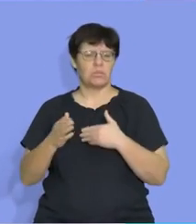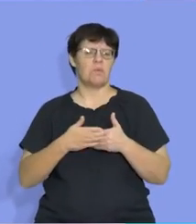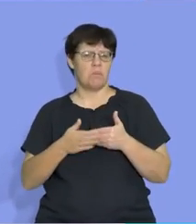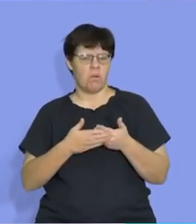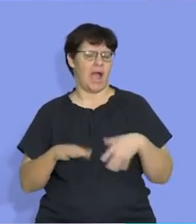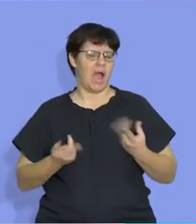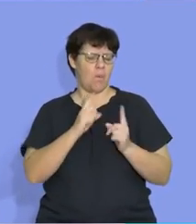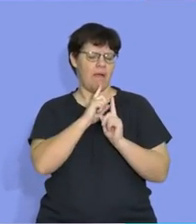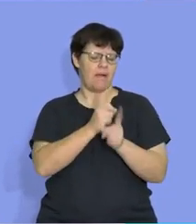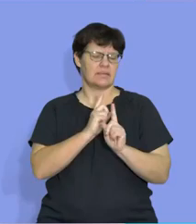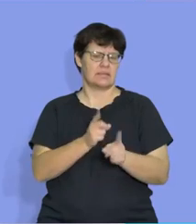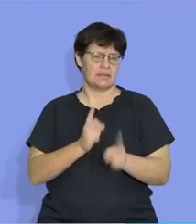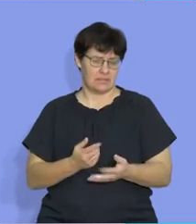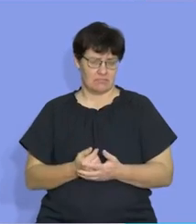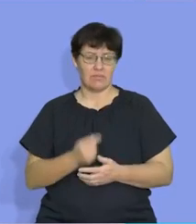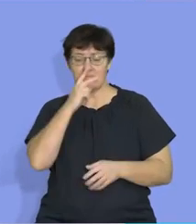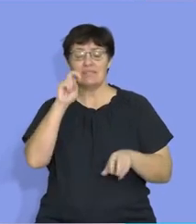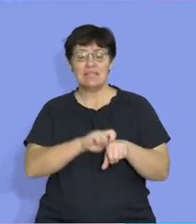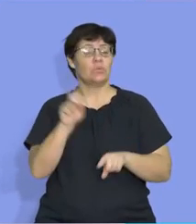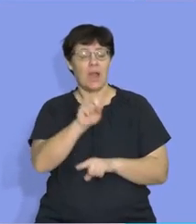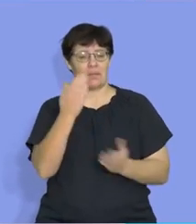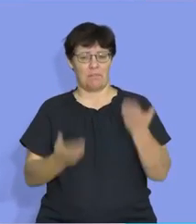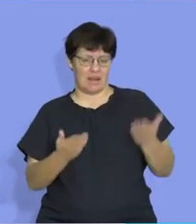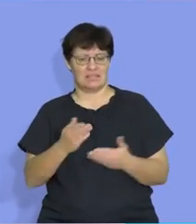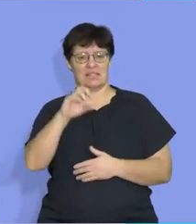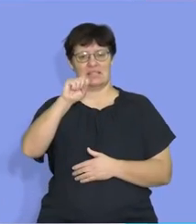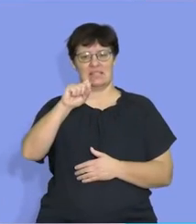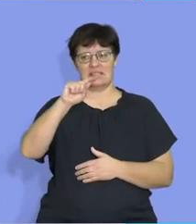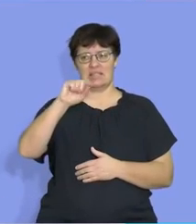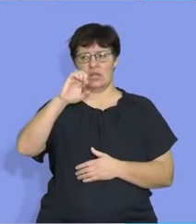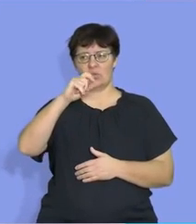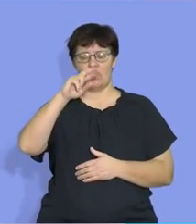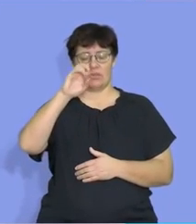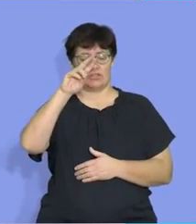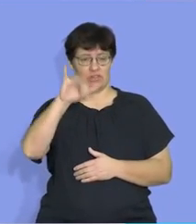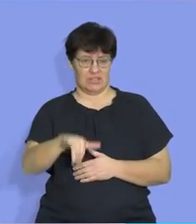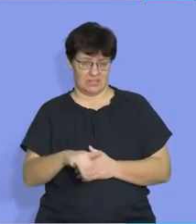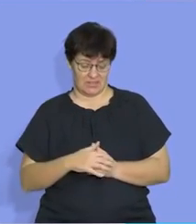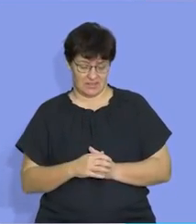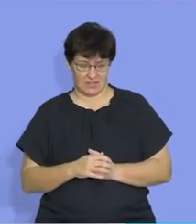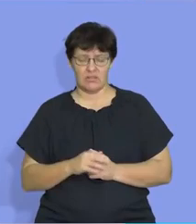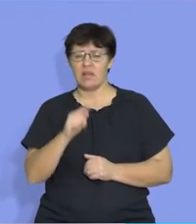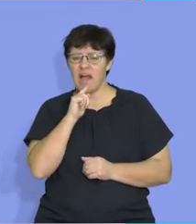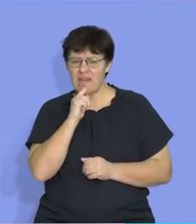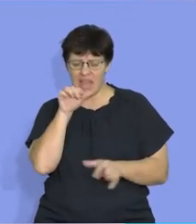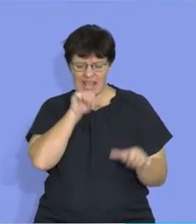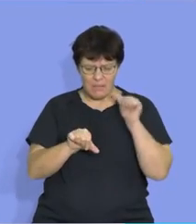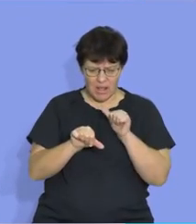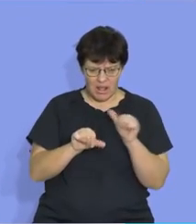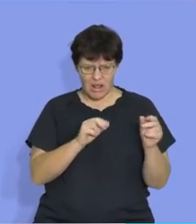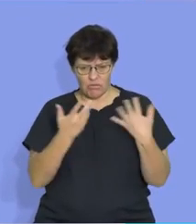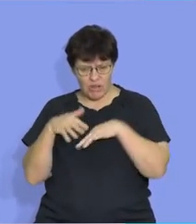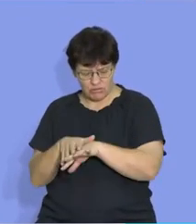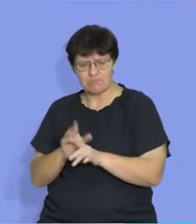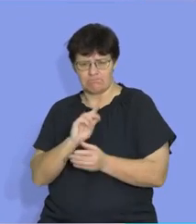a lot of stoichiometry, which cuts across in any of the problems that have got chemical reactions.